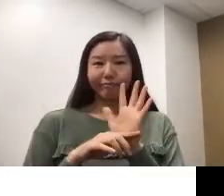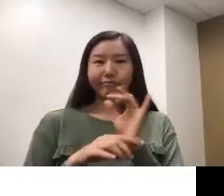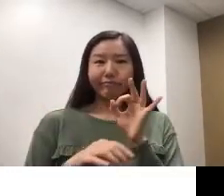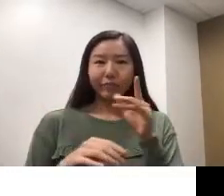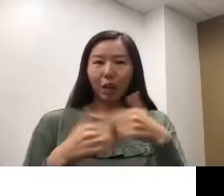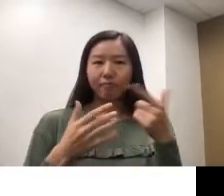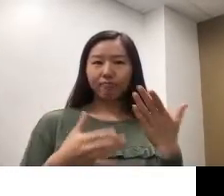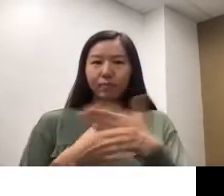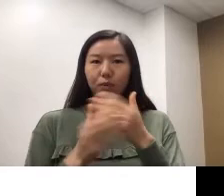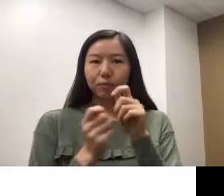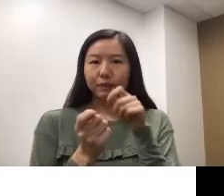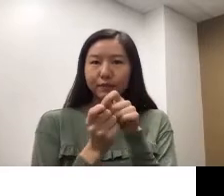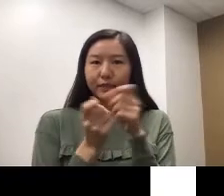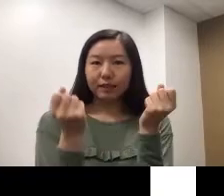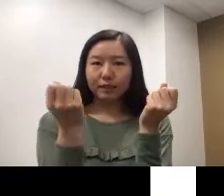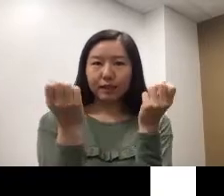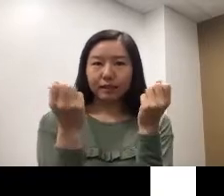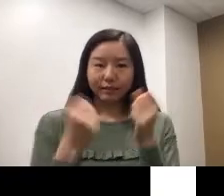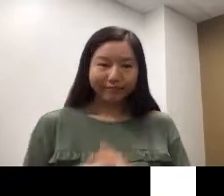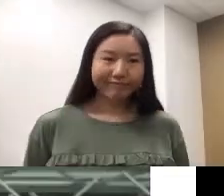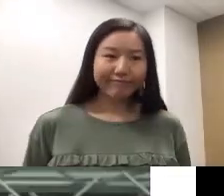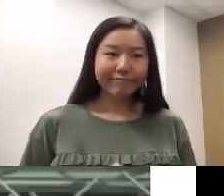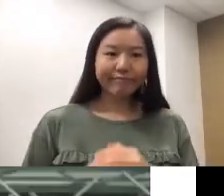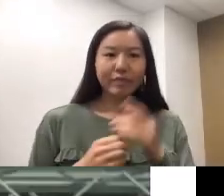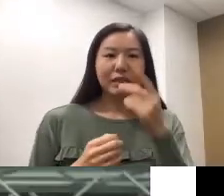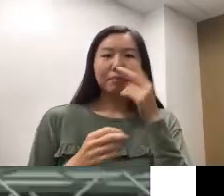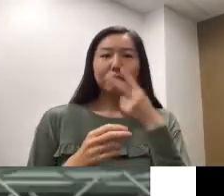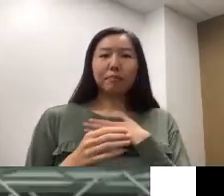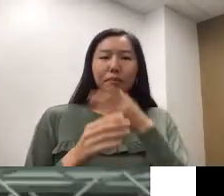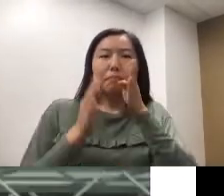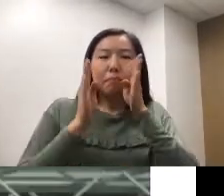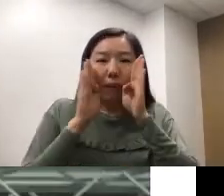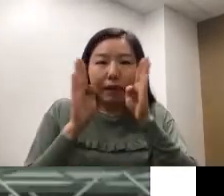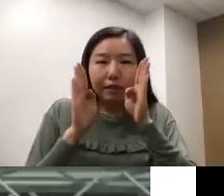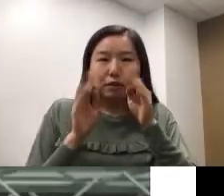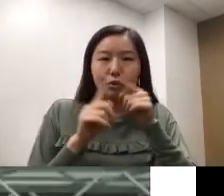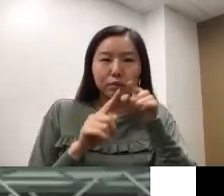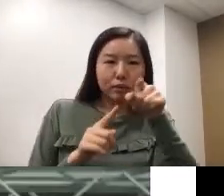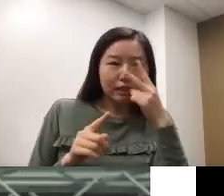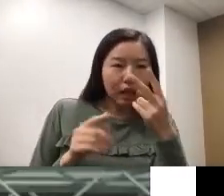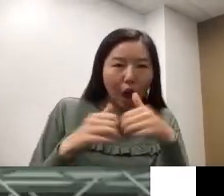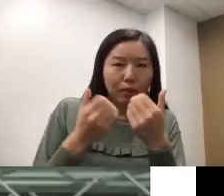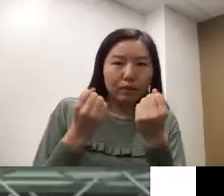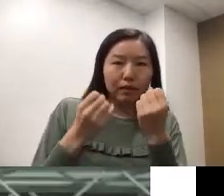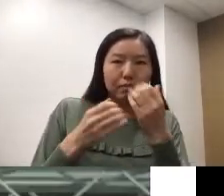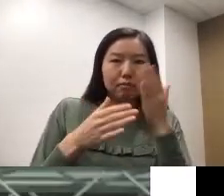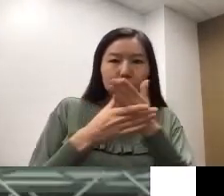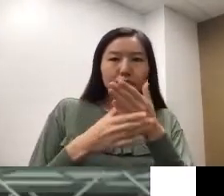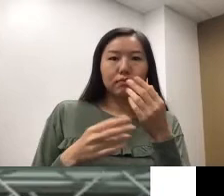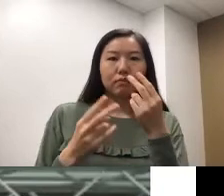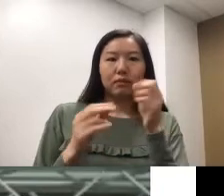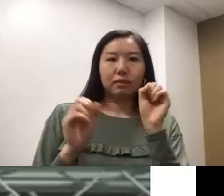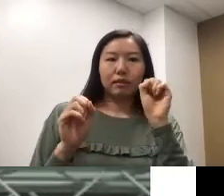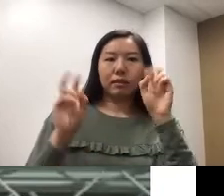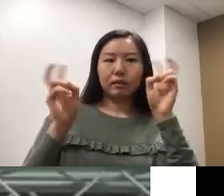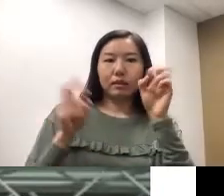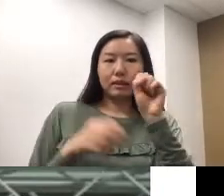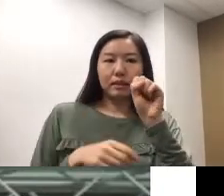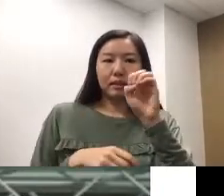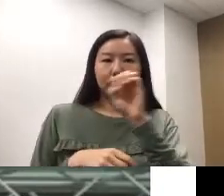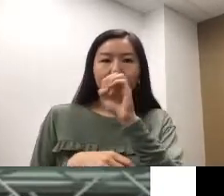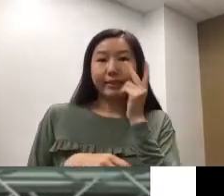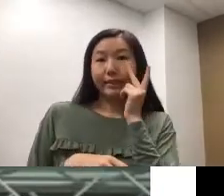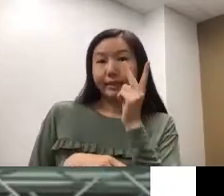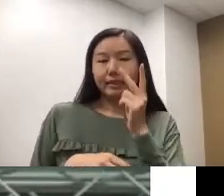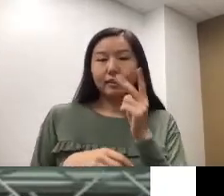an interference, and we have a specific example showing you. So I asked the audience to please pay